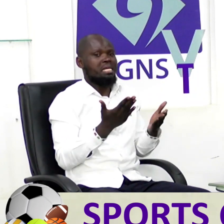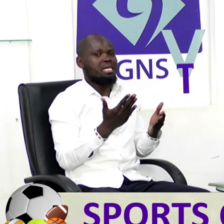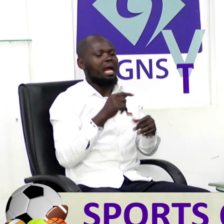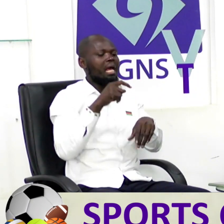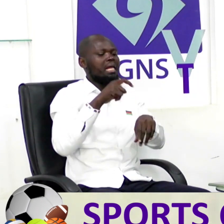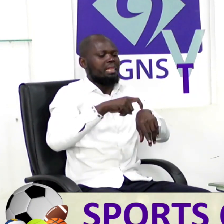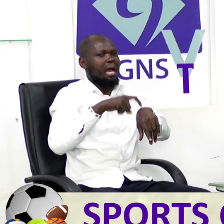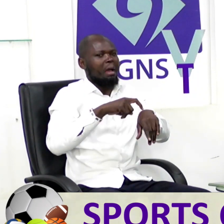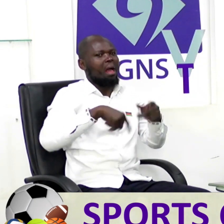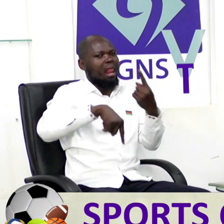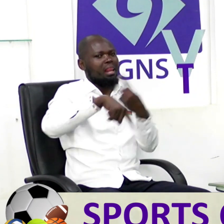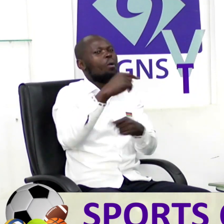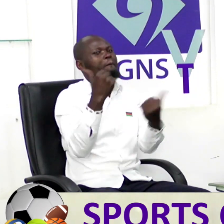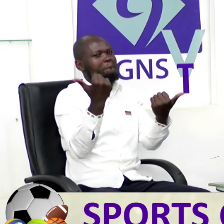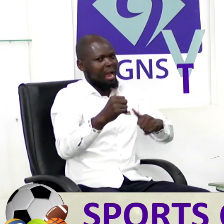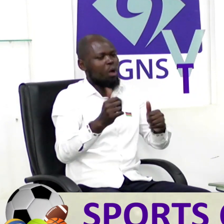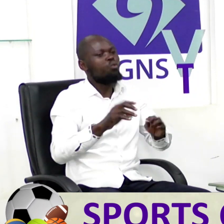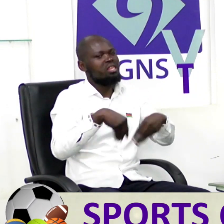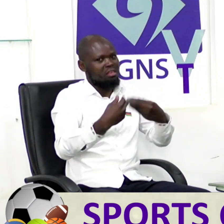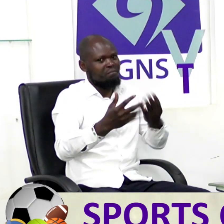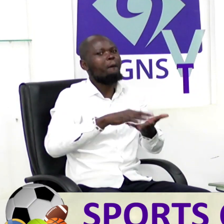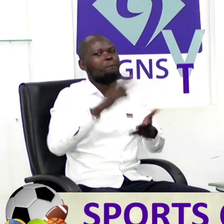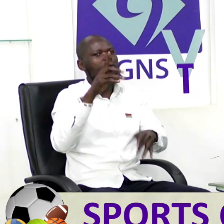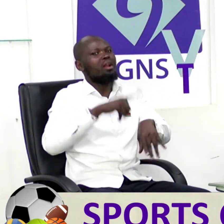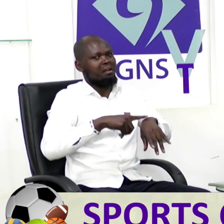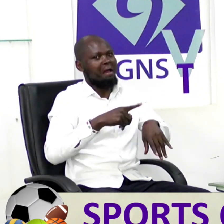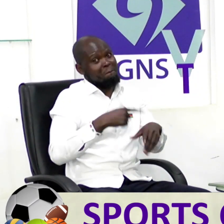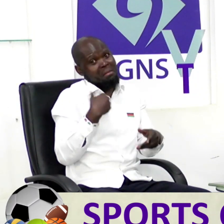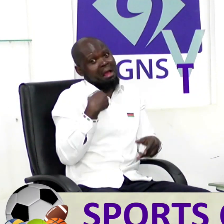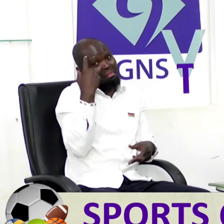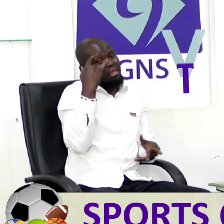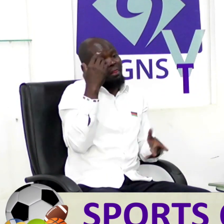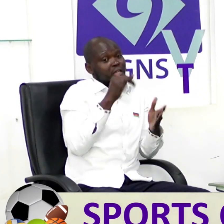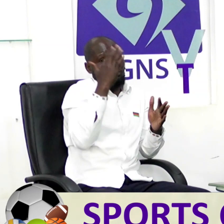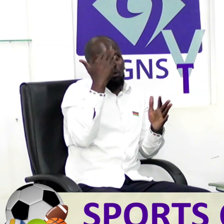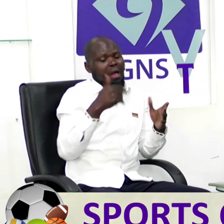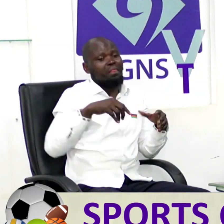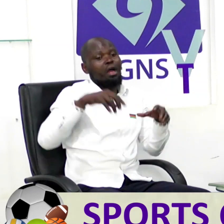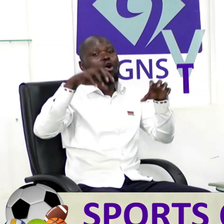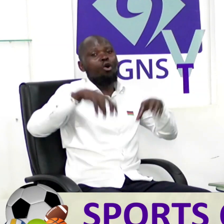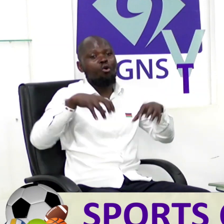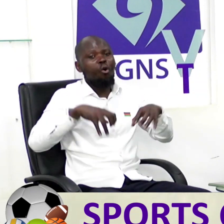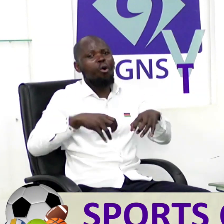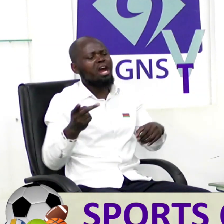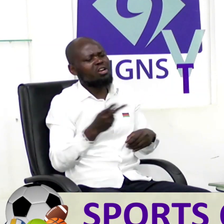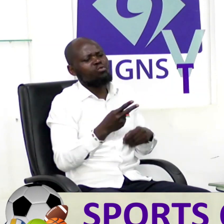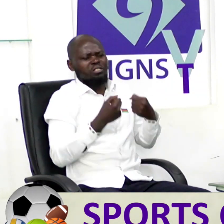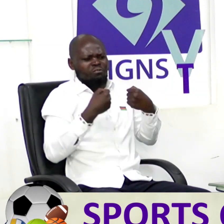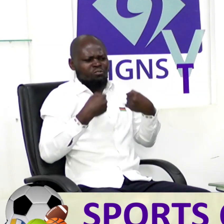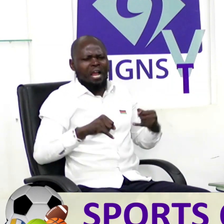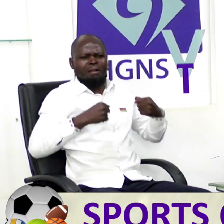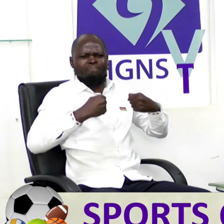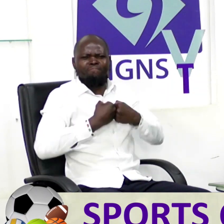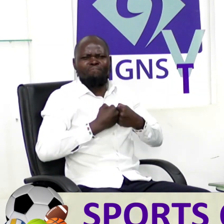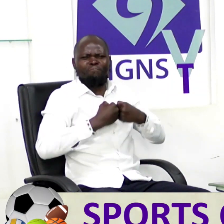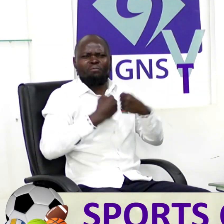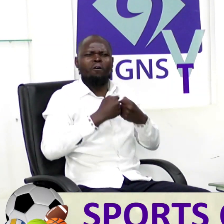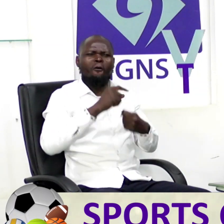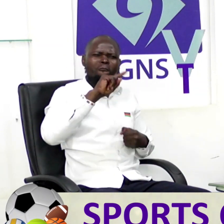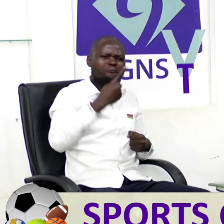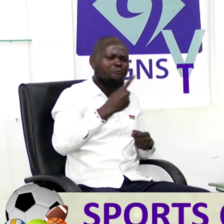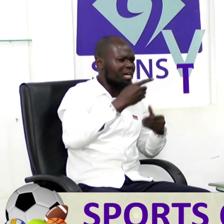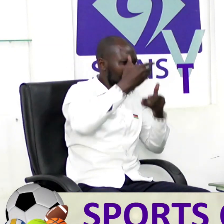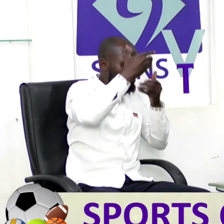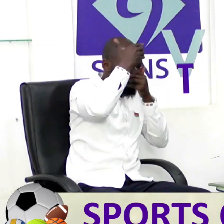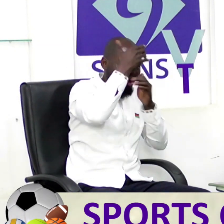My concern was maybe the time, and probably the round of 16 is yet to come. Now, Congo and Morocco